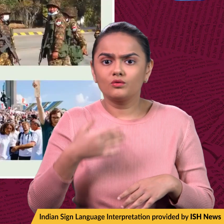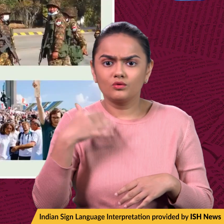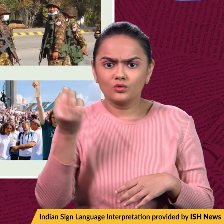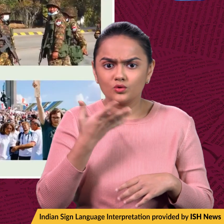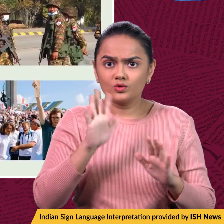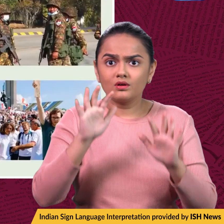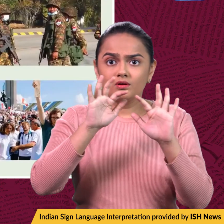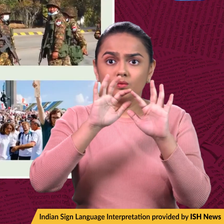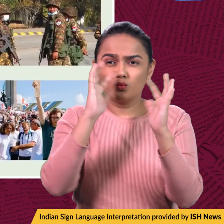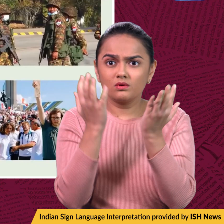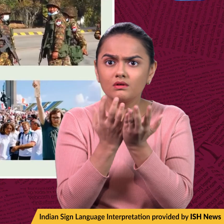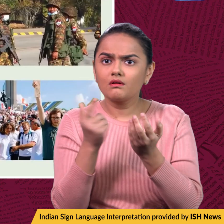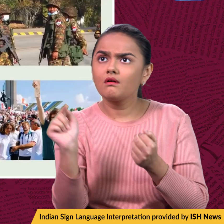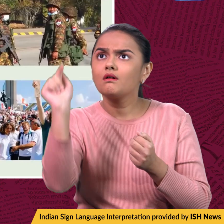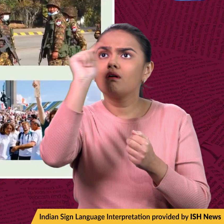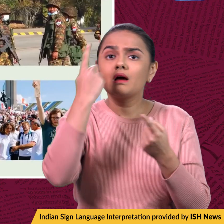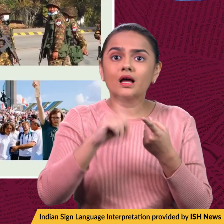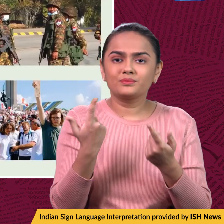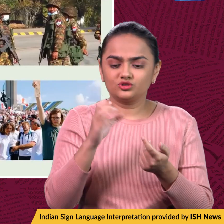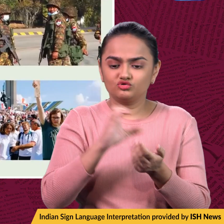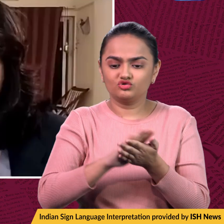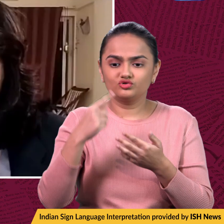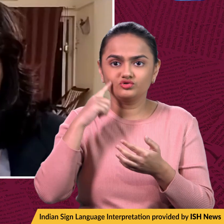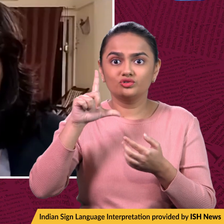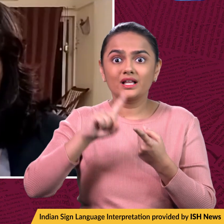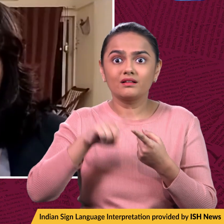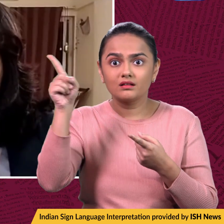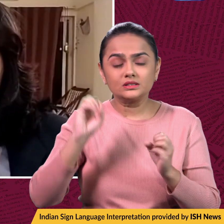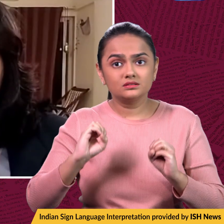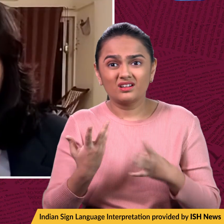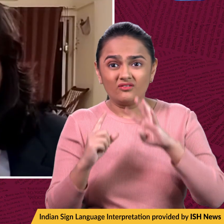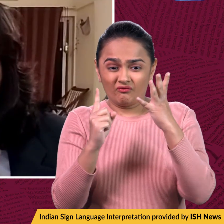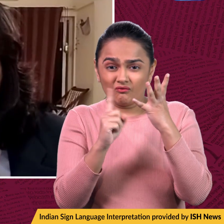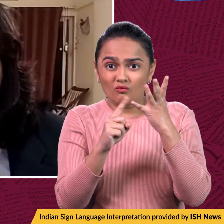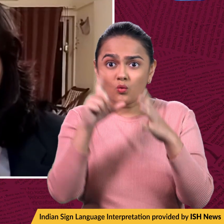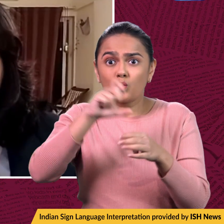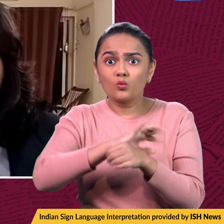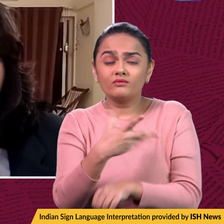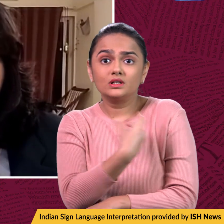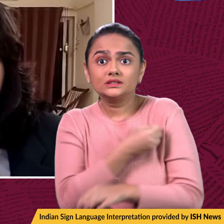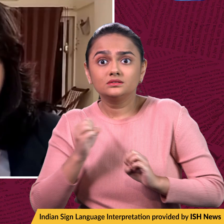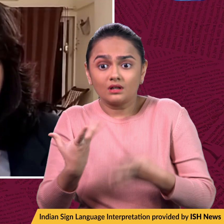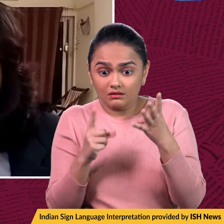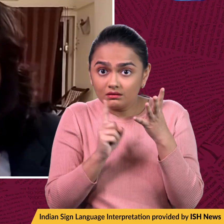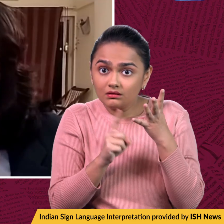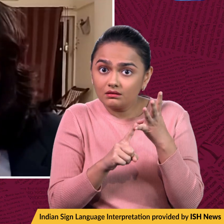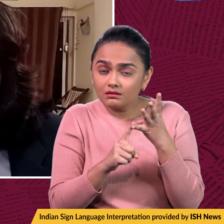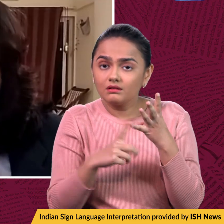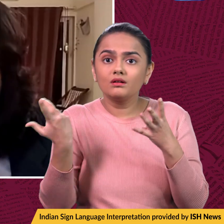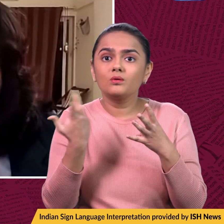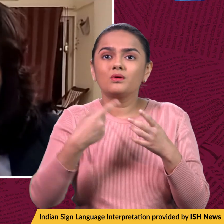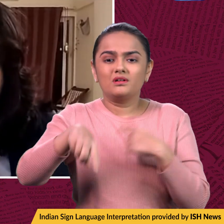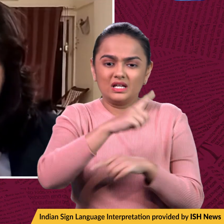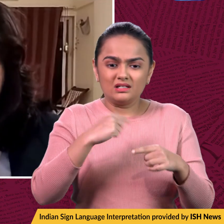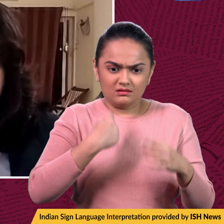making headlines across the world. Chile will begin offering a fourth shot of the COVID vaccine